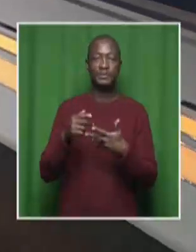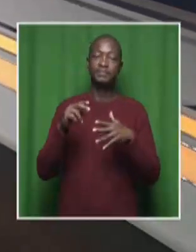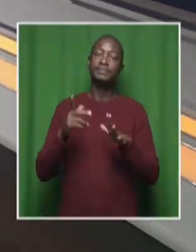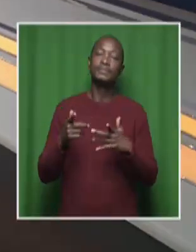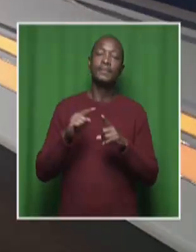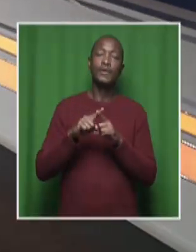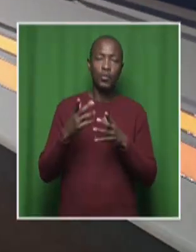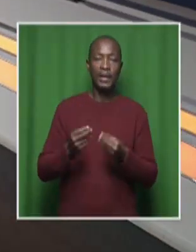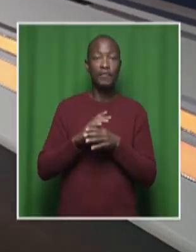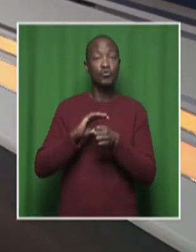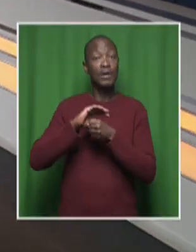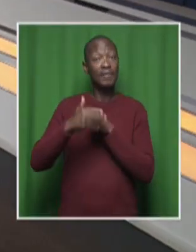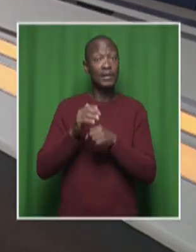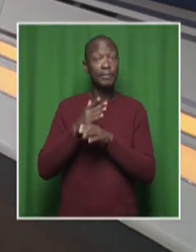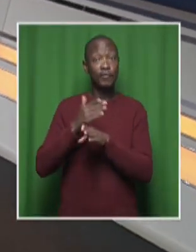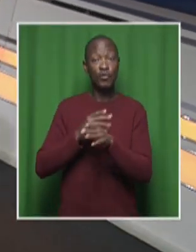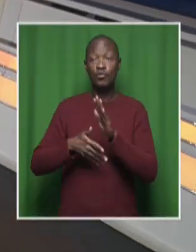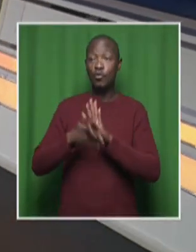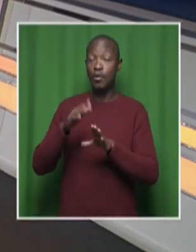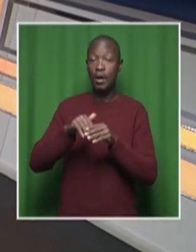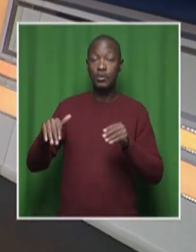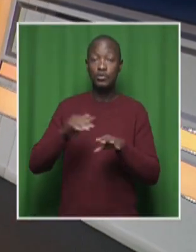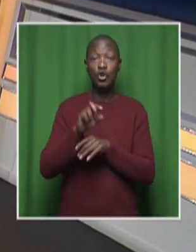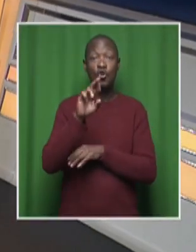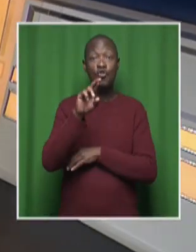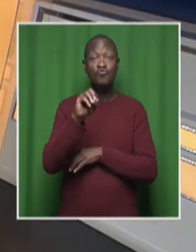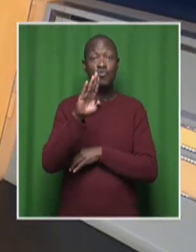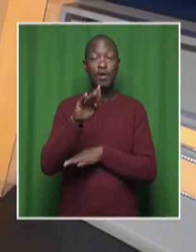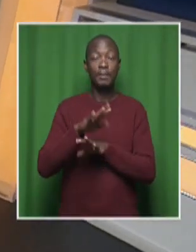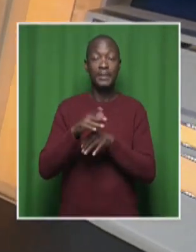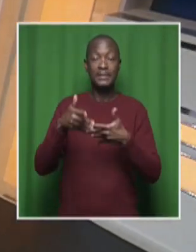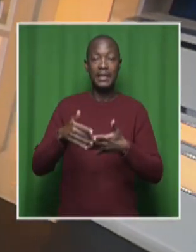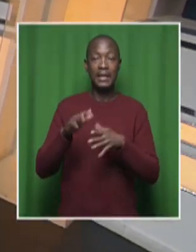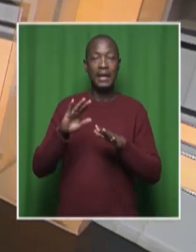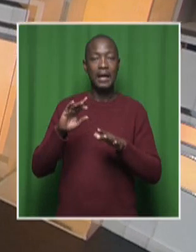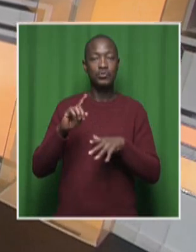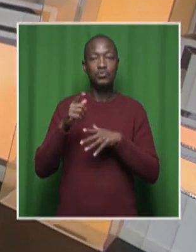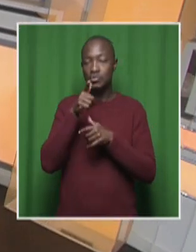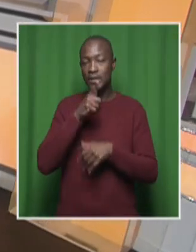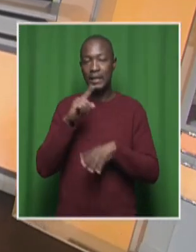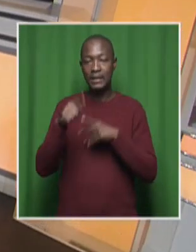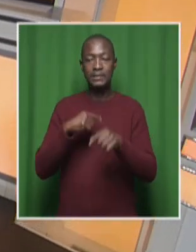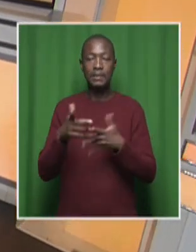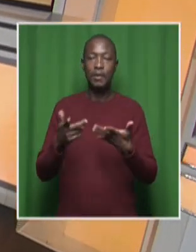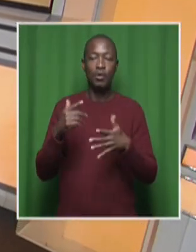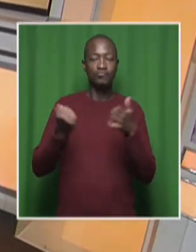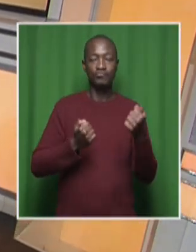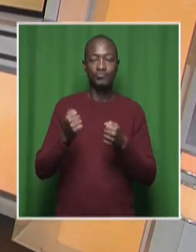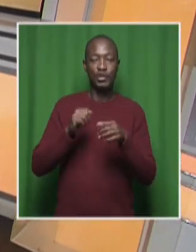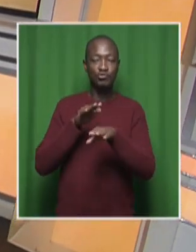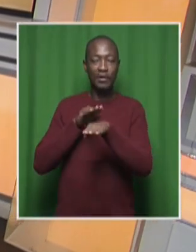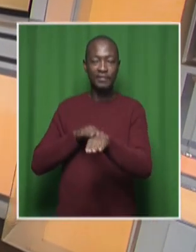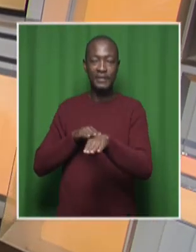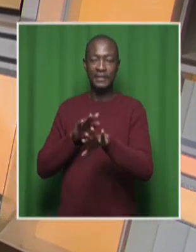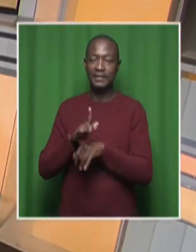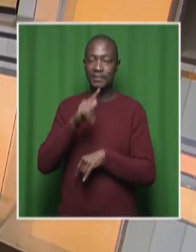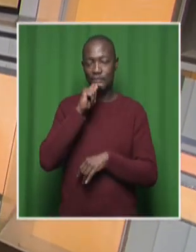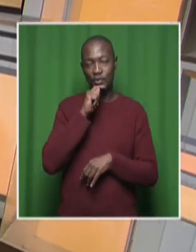Right, we've got you covered. All you need to know before you head out. Rob's here to tell us about your commute. There he is. Rob, good morning. So at least